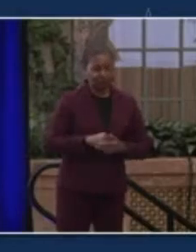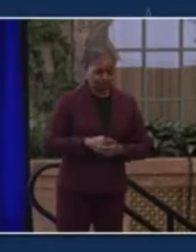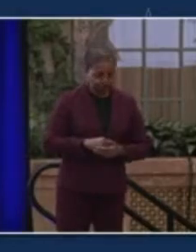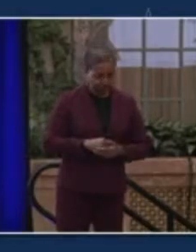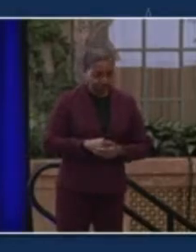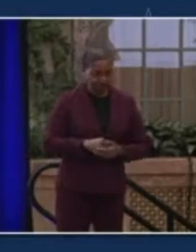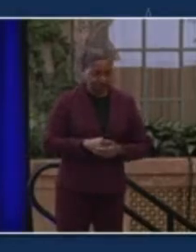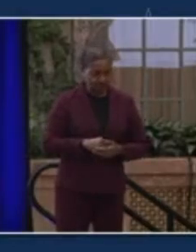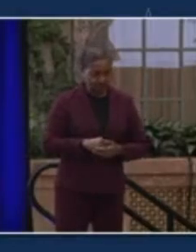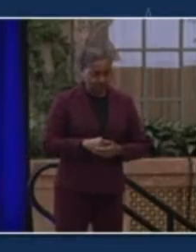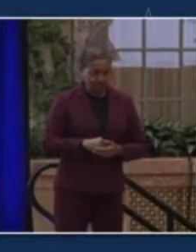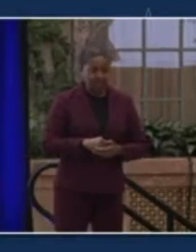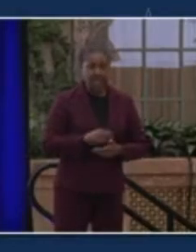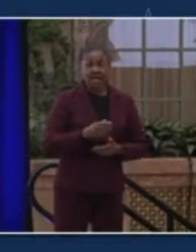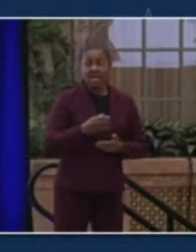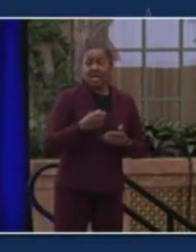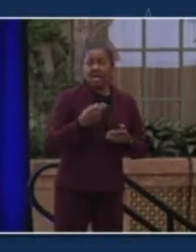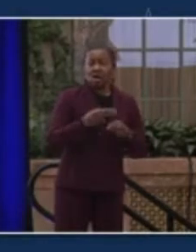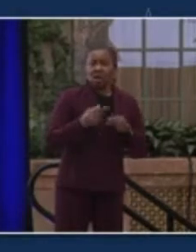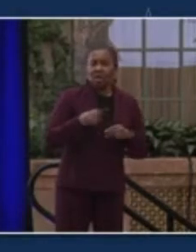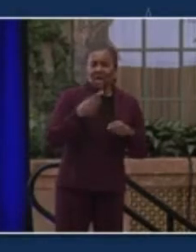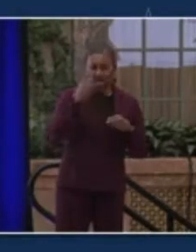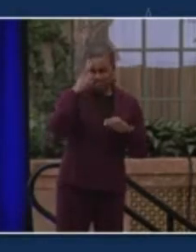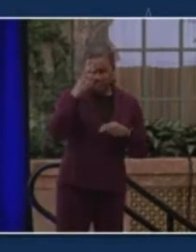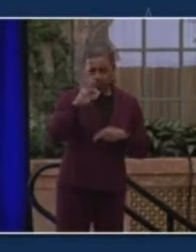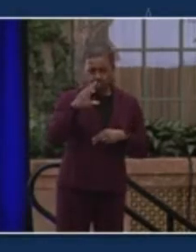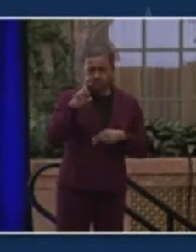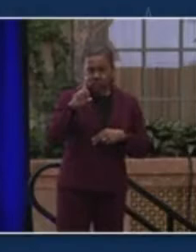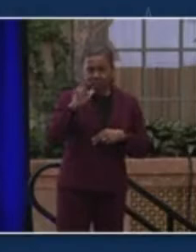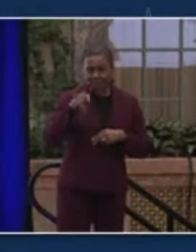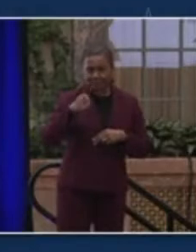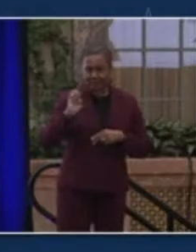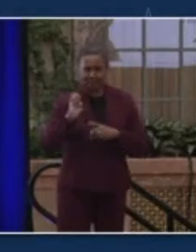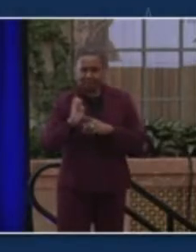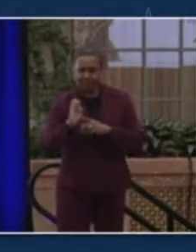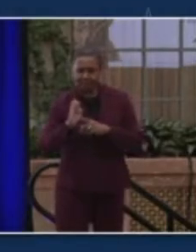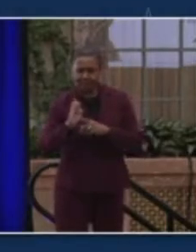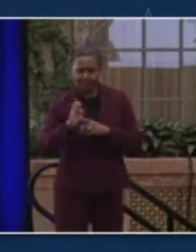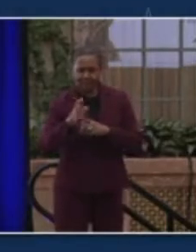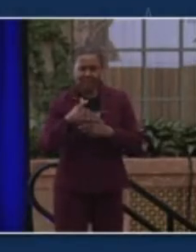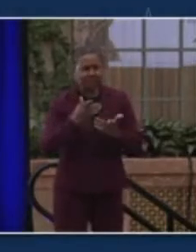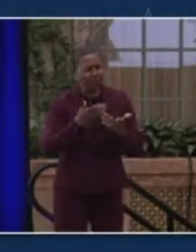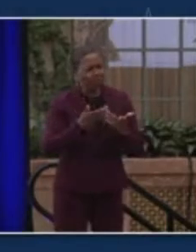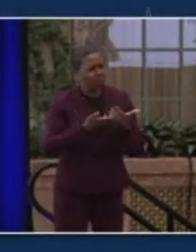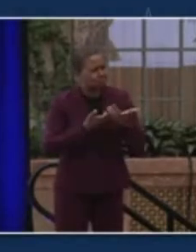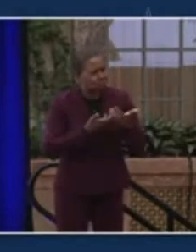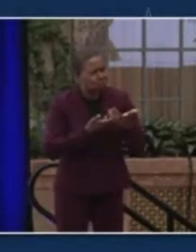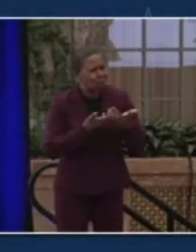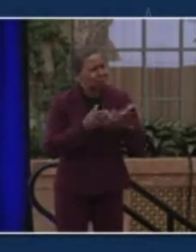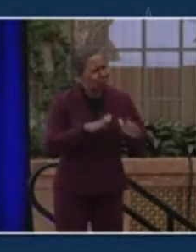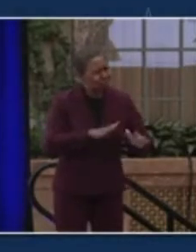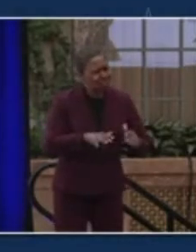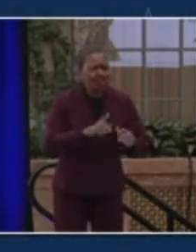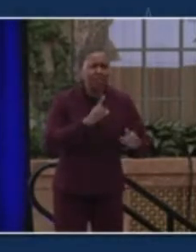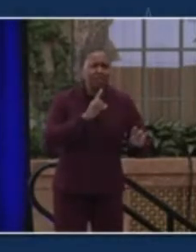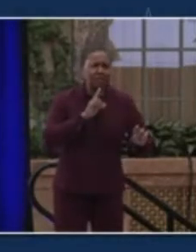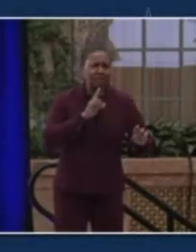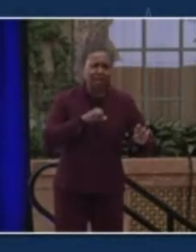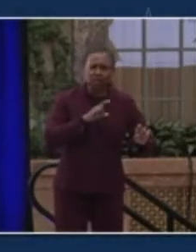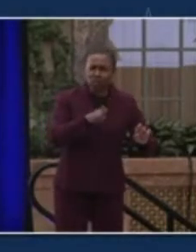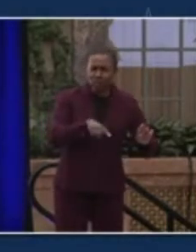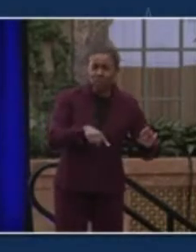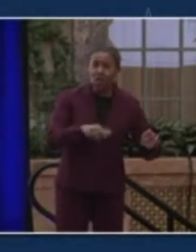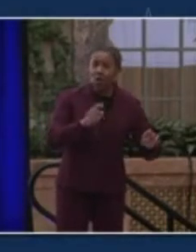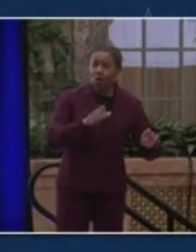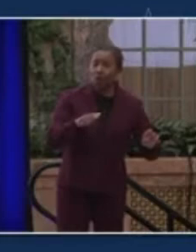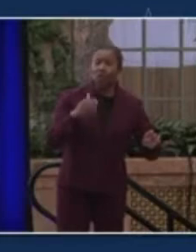So he referred to me, my name is Richard Steele, but because he's so personable, he'd answer questions. He says, well,